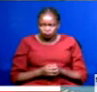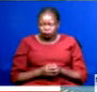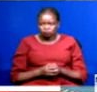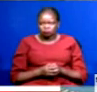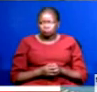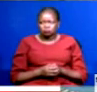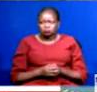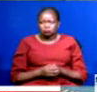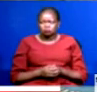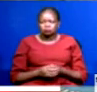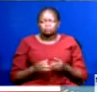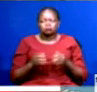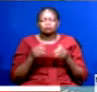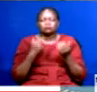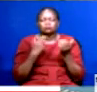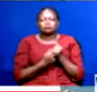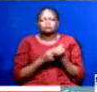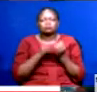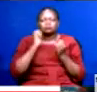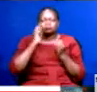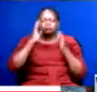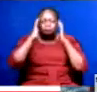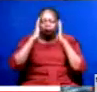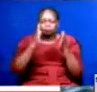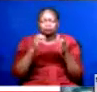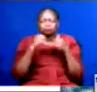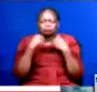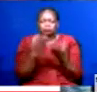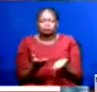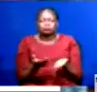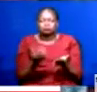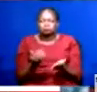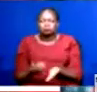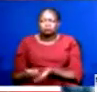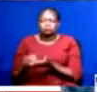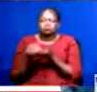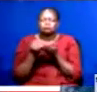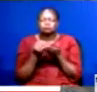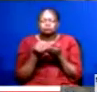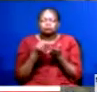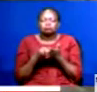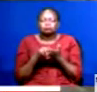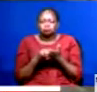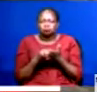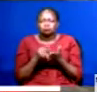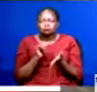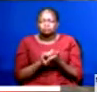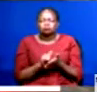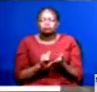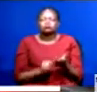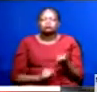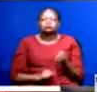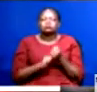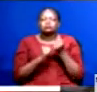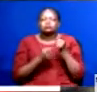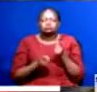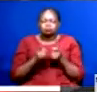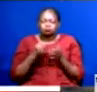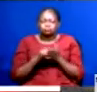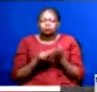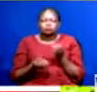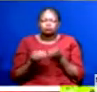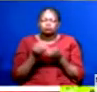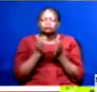The partnership will focus on providing collections and payment platforms that support increased revenue collections and ease